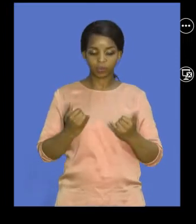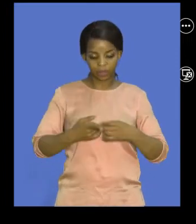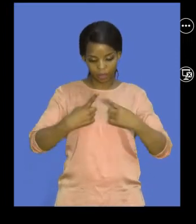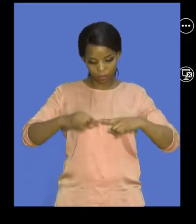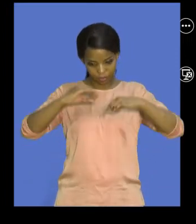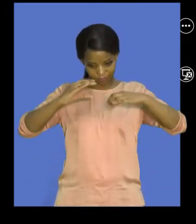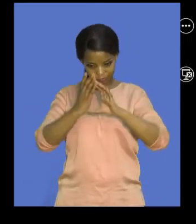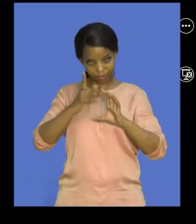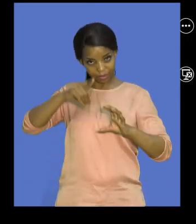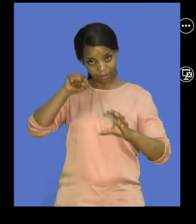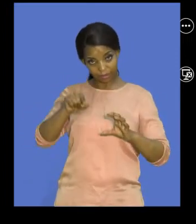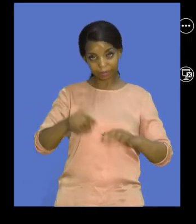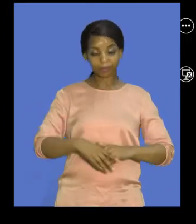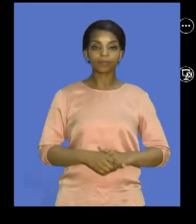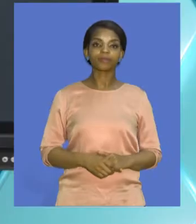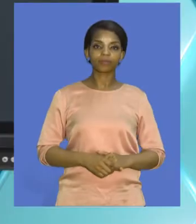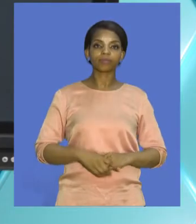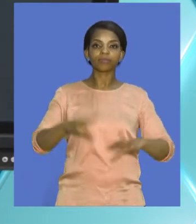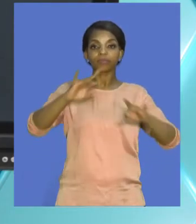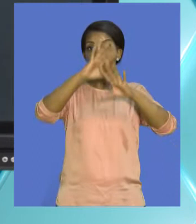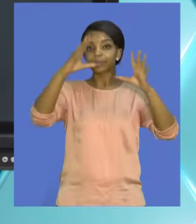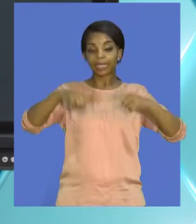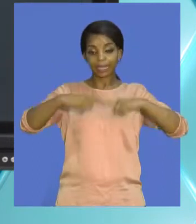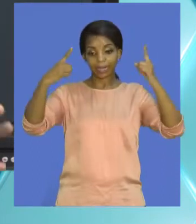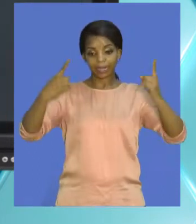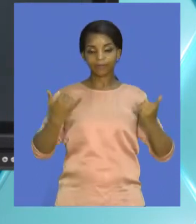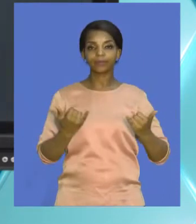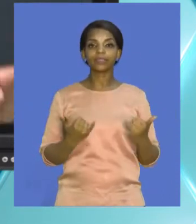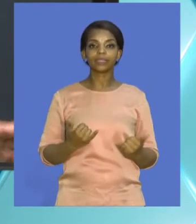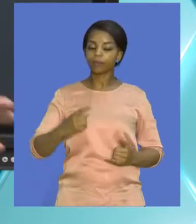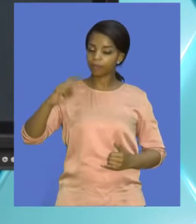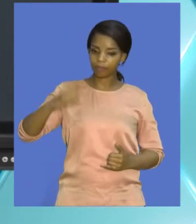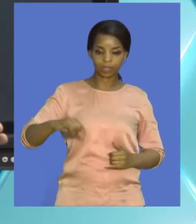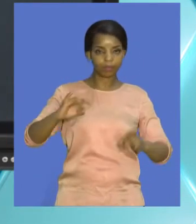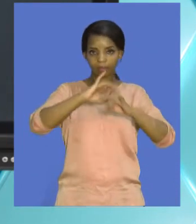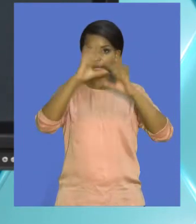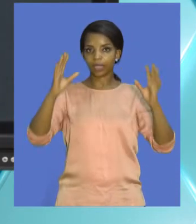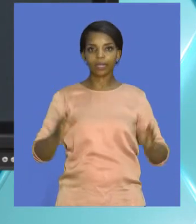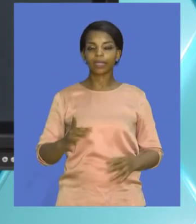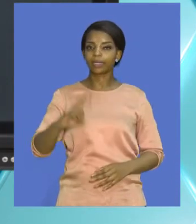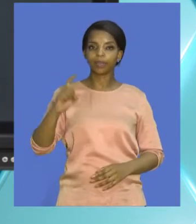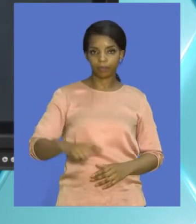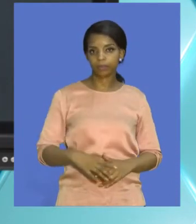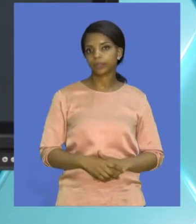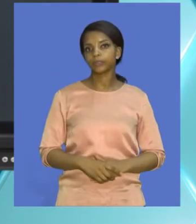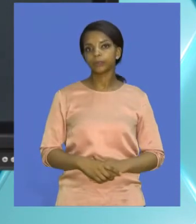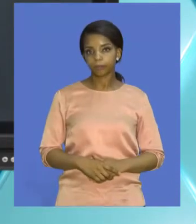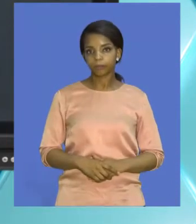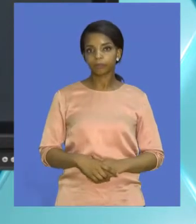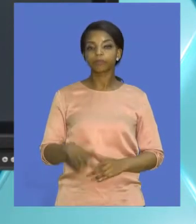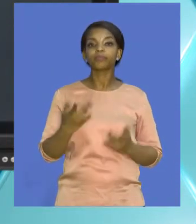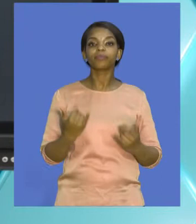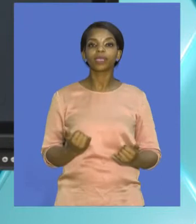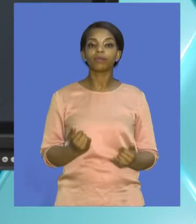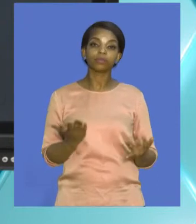of gravitation. Clearly, the difference between the two must be very clear from the onset, right? Having said that, let's take a short breather,